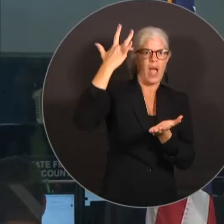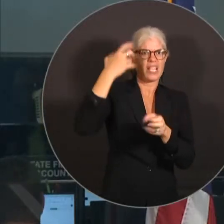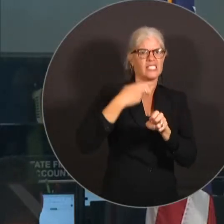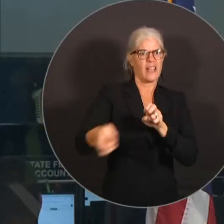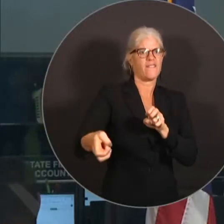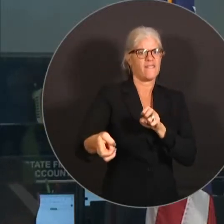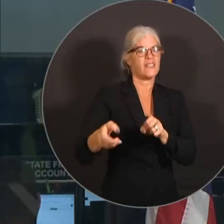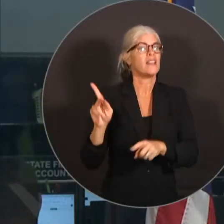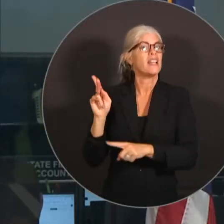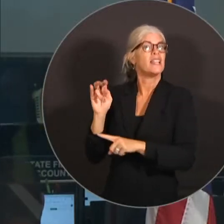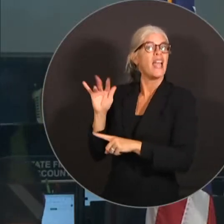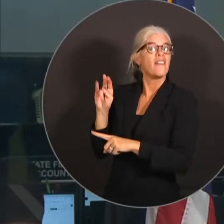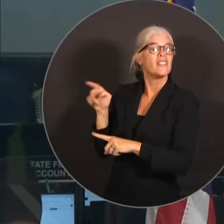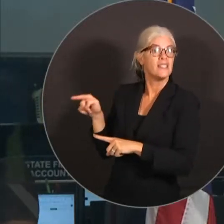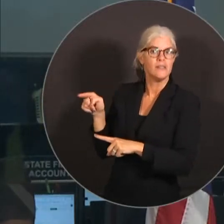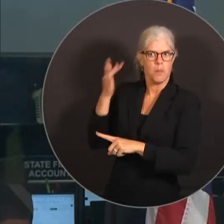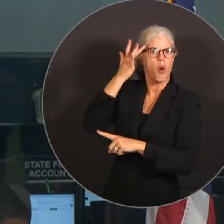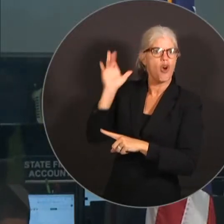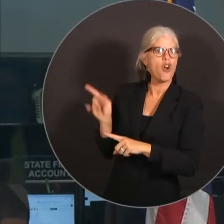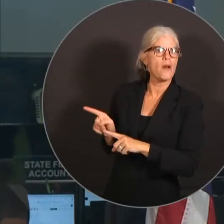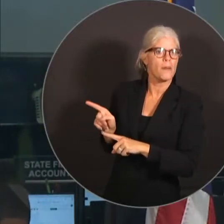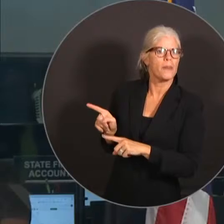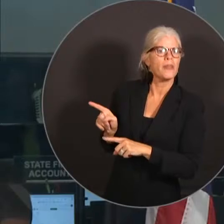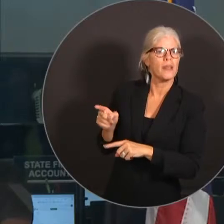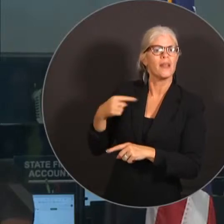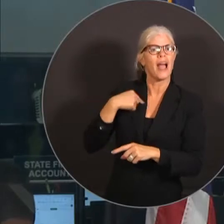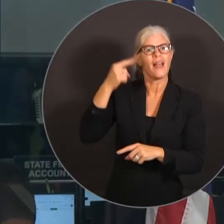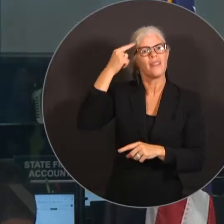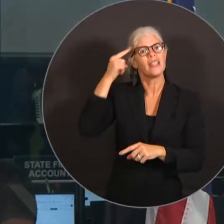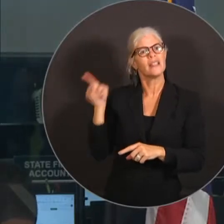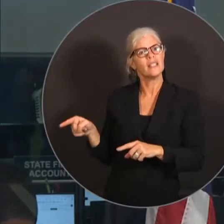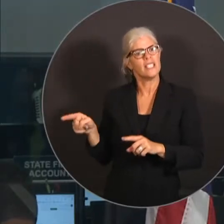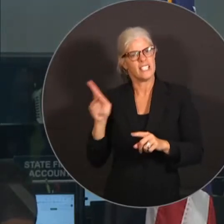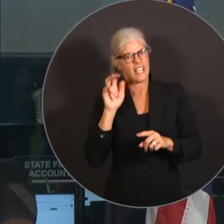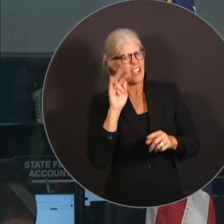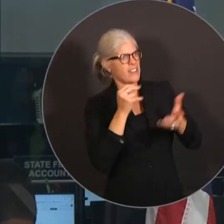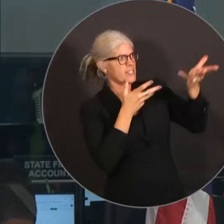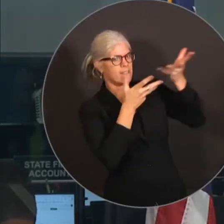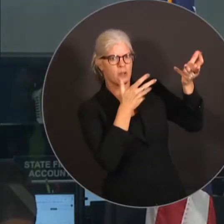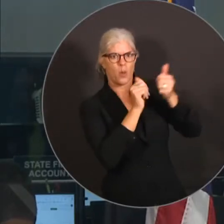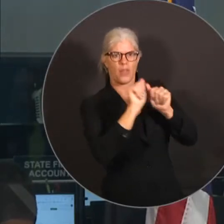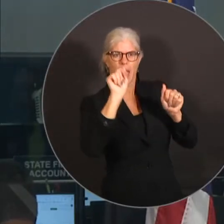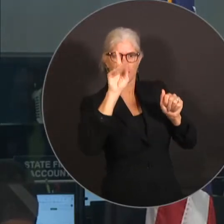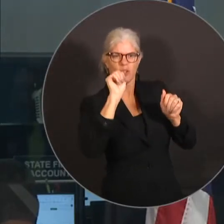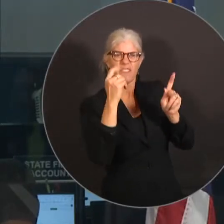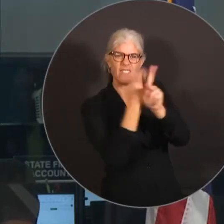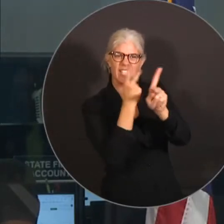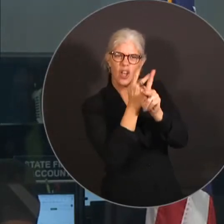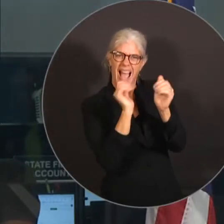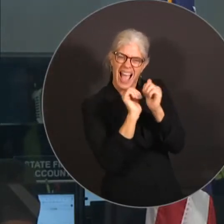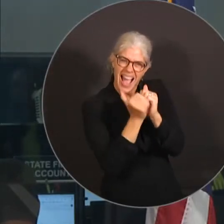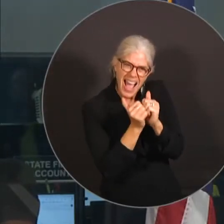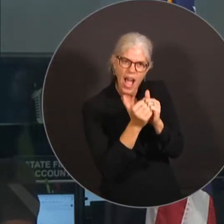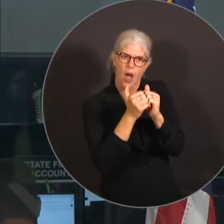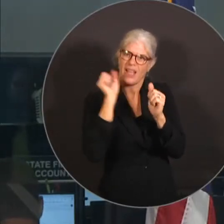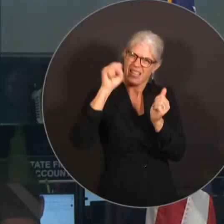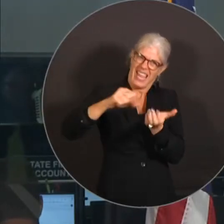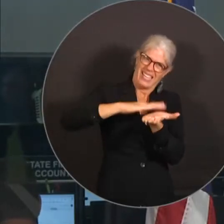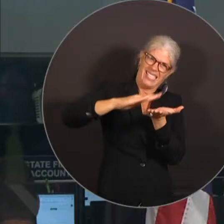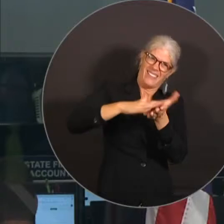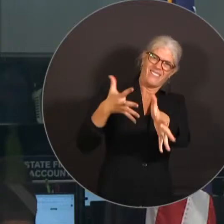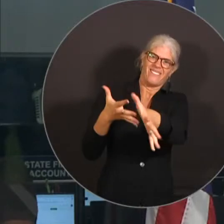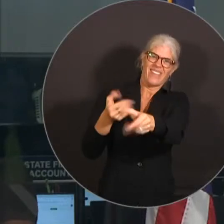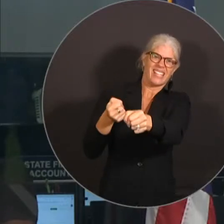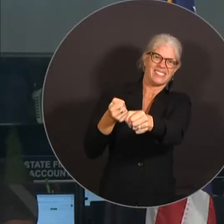think, is smart. I think the administrator will work constructively with him, and I think we'll probably get somewhere that's going to be more efficient and more